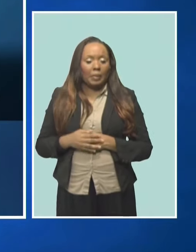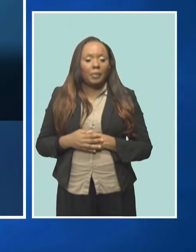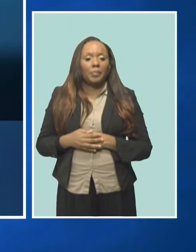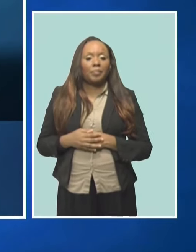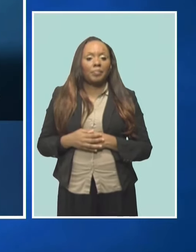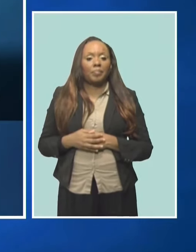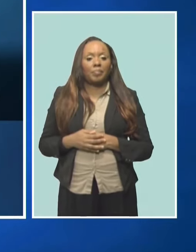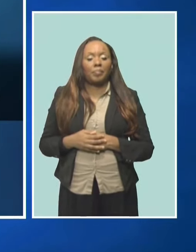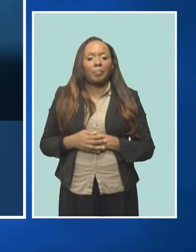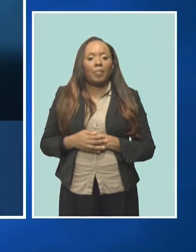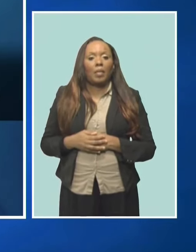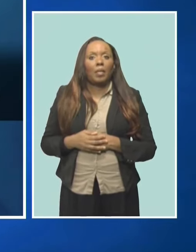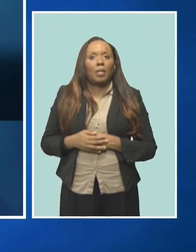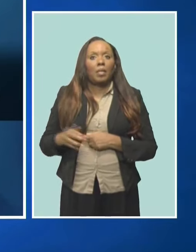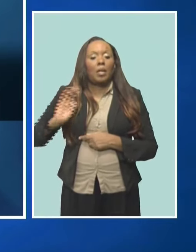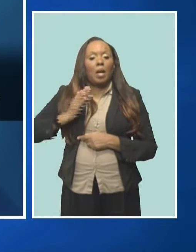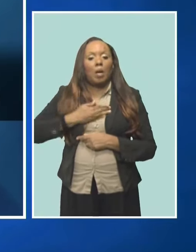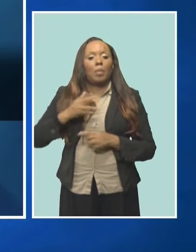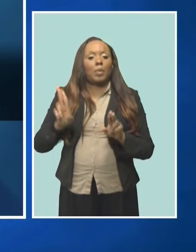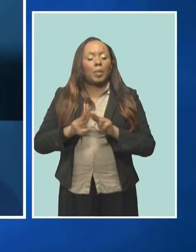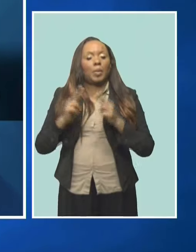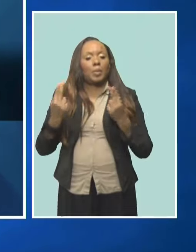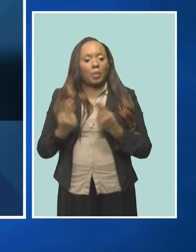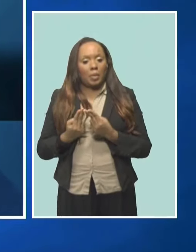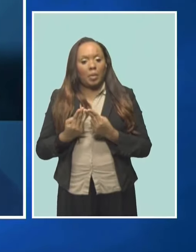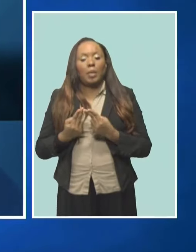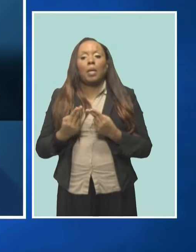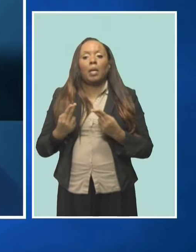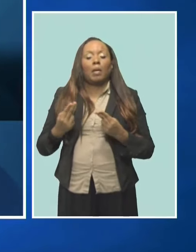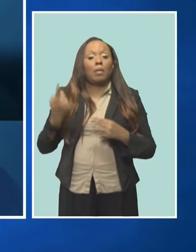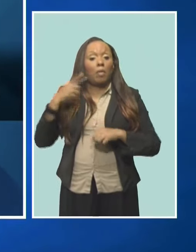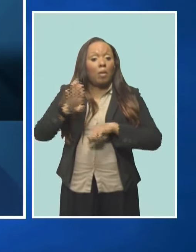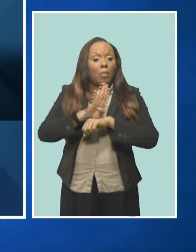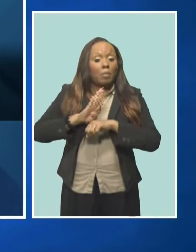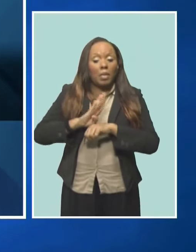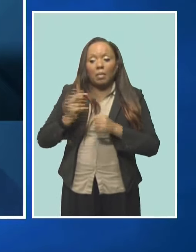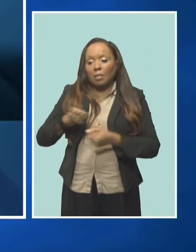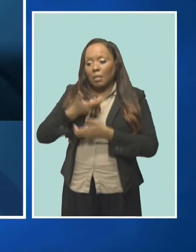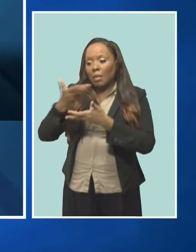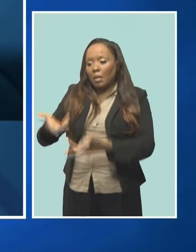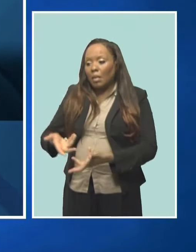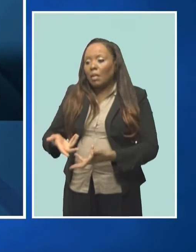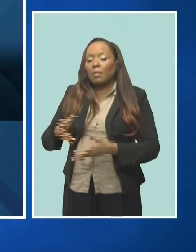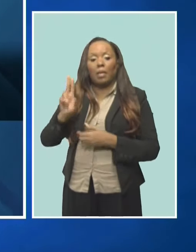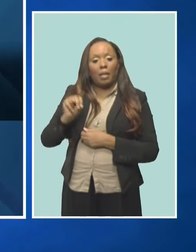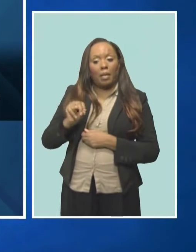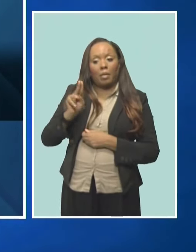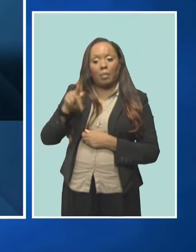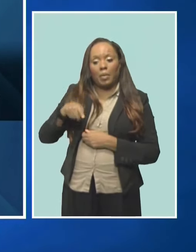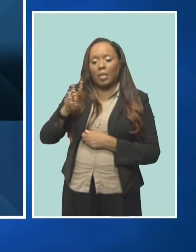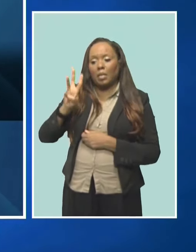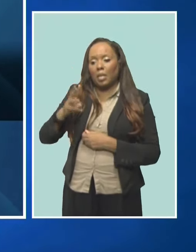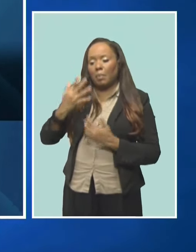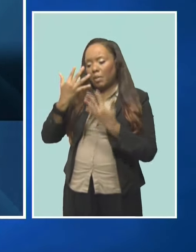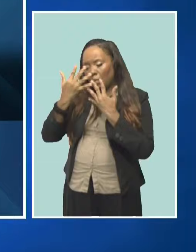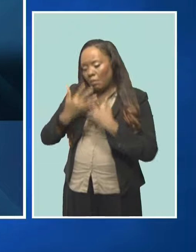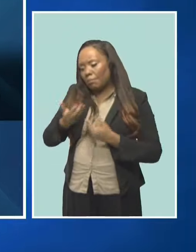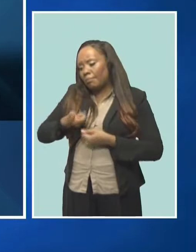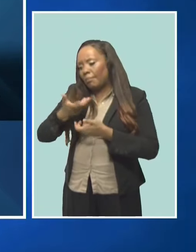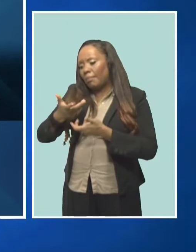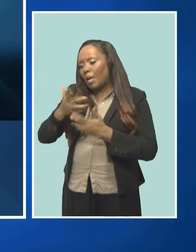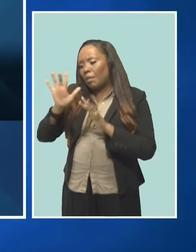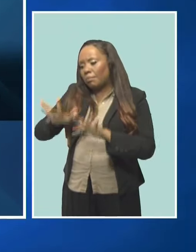Congress of Trade Unions and Staff Association of Barbados extended its condolences to the National Union of Public Workers and the family of